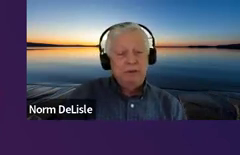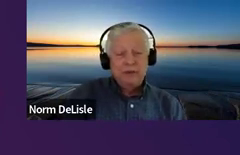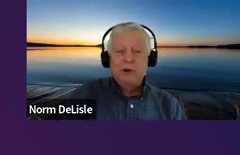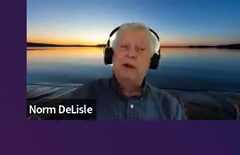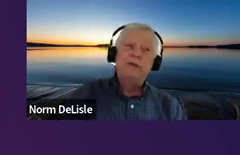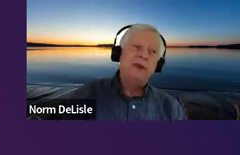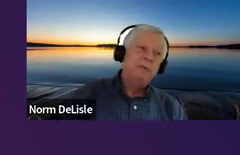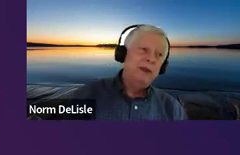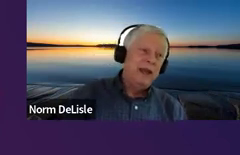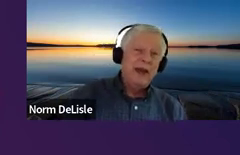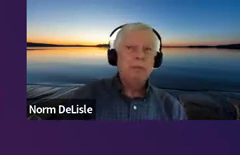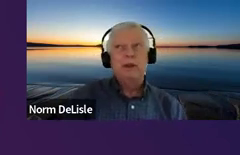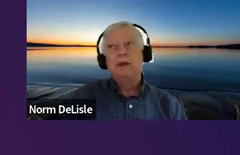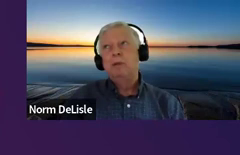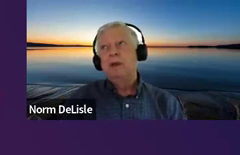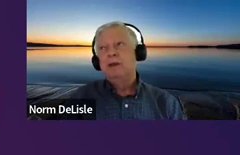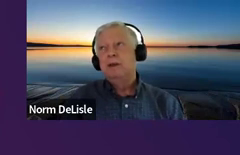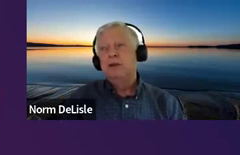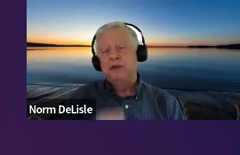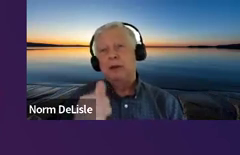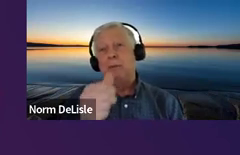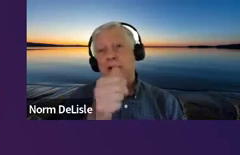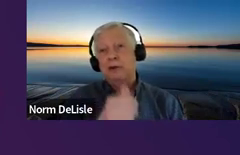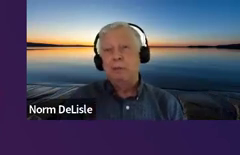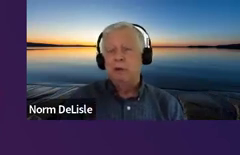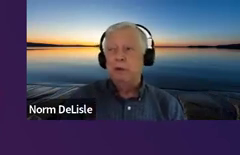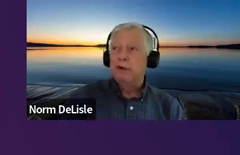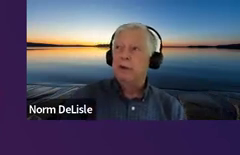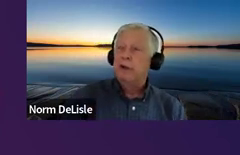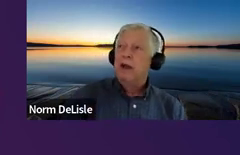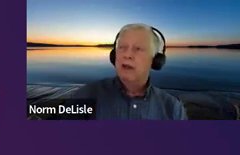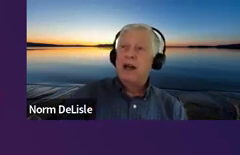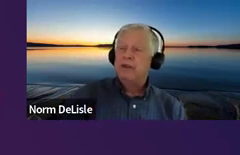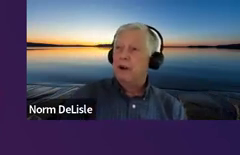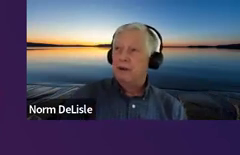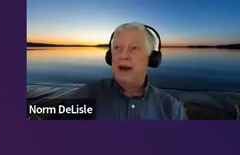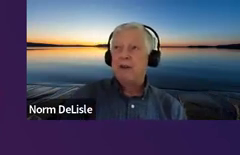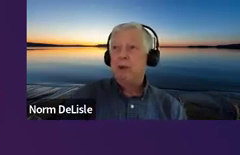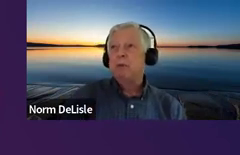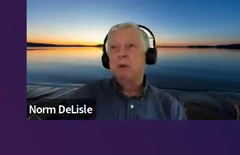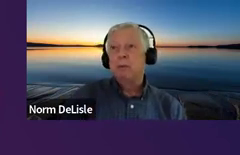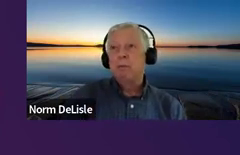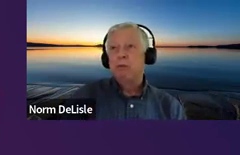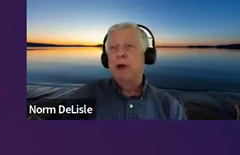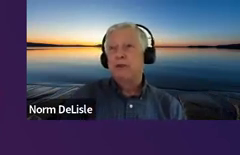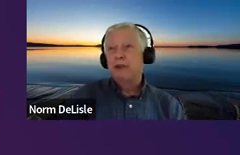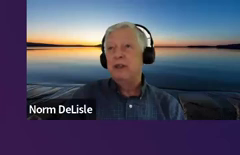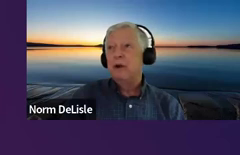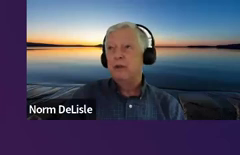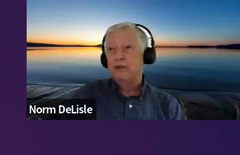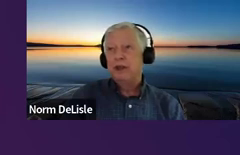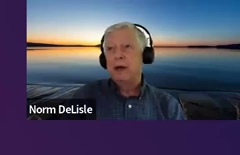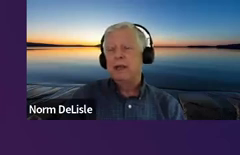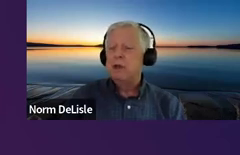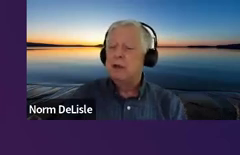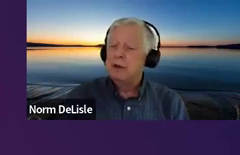They can be physical ones, they can be an app, they can be, you can stick them on your computer. There are a lot of people who write sticky